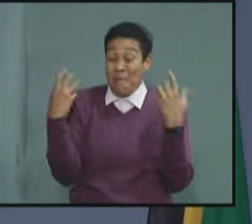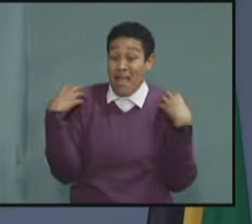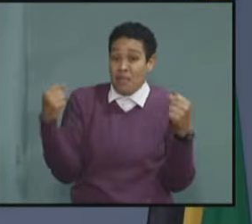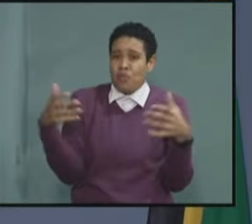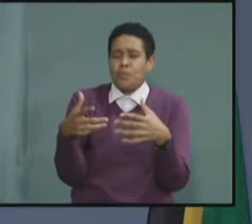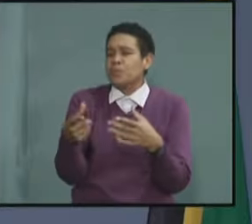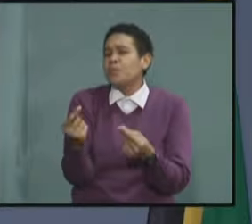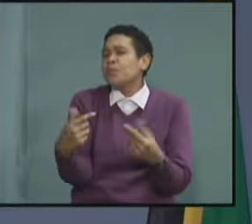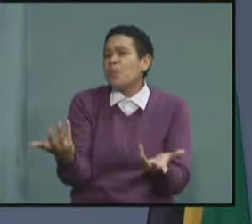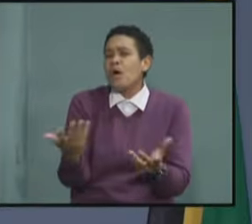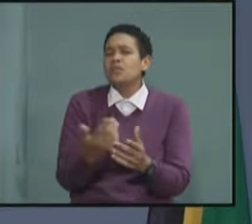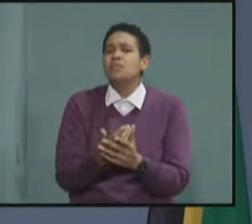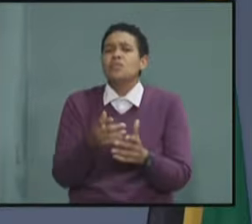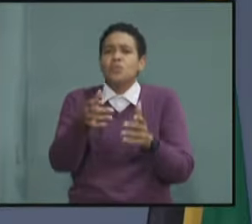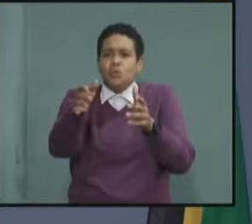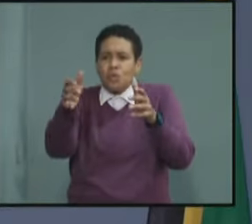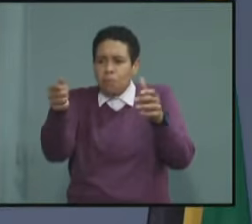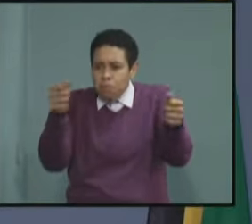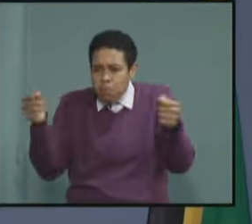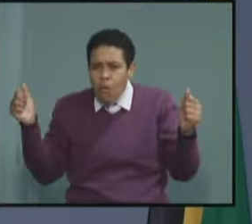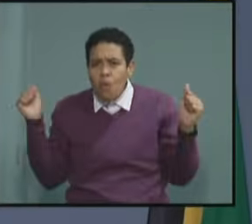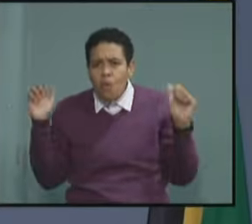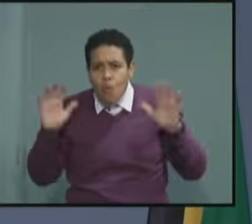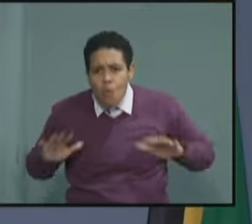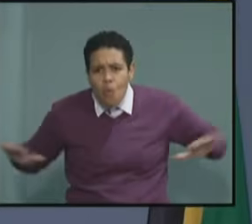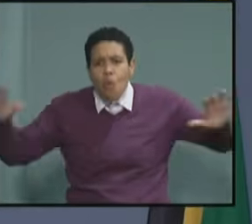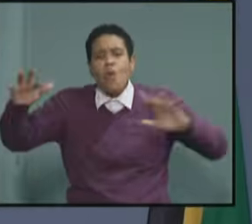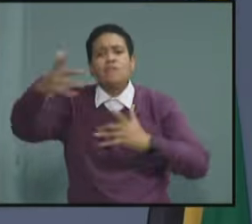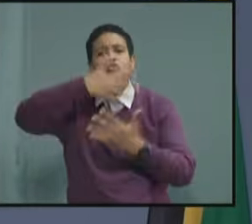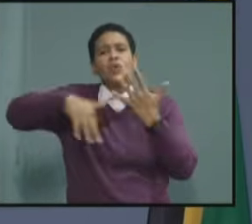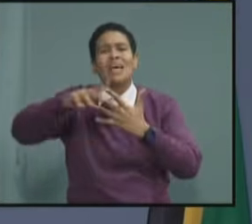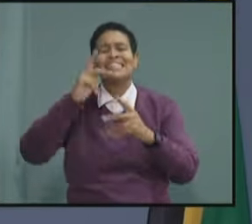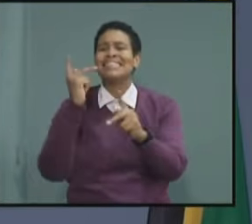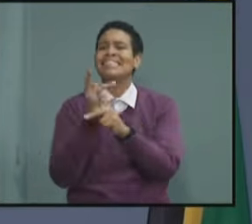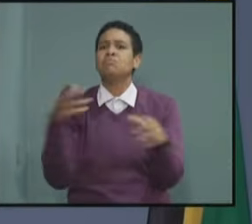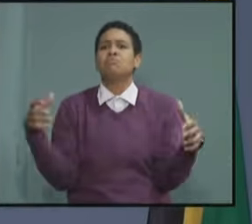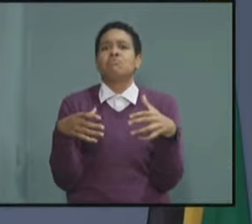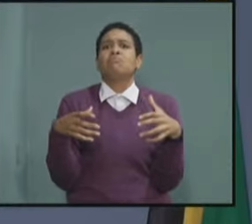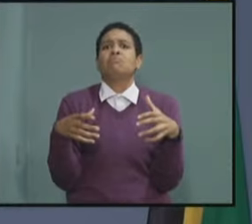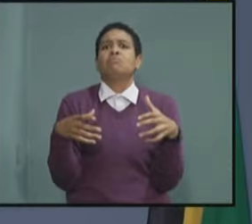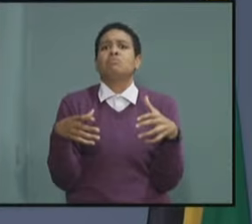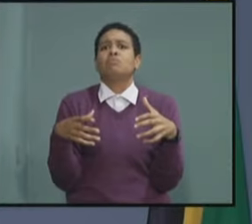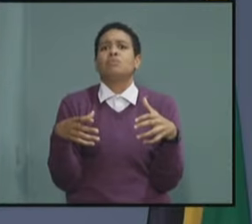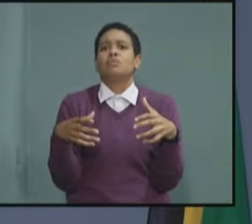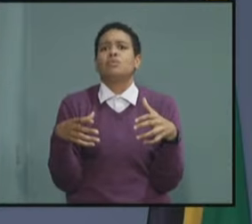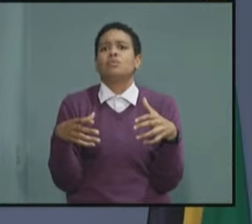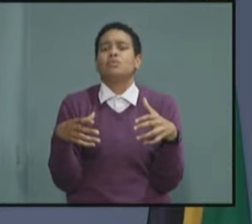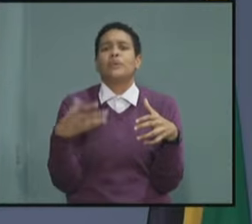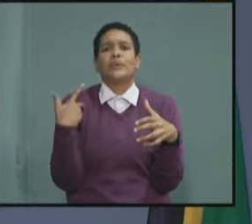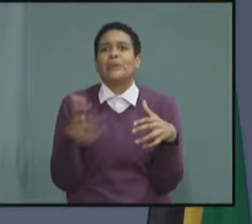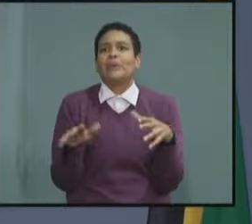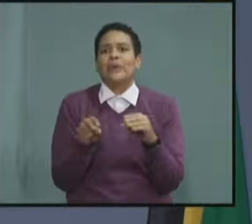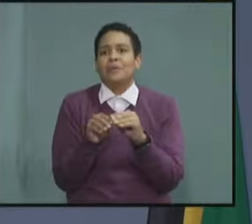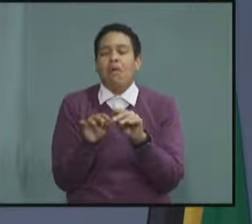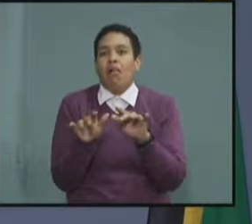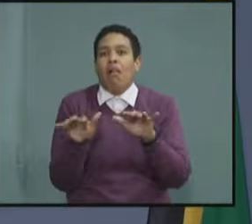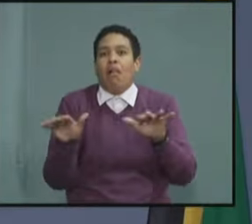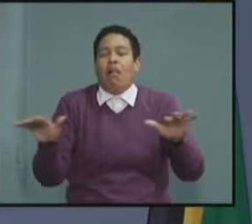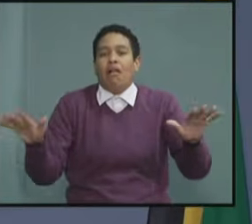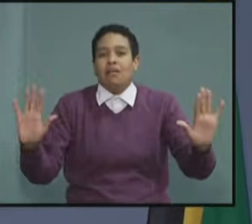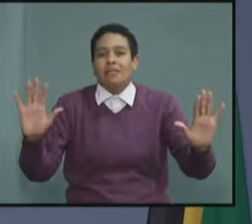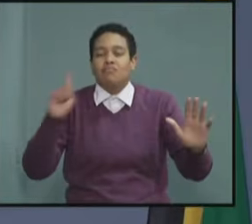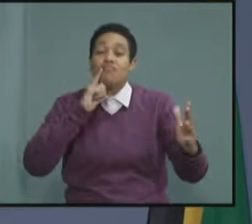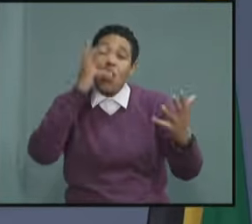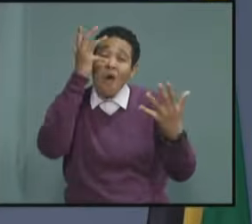mobilize the all-of-society approach in order to contain what is an unfortunate situation,